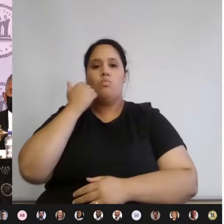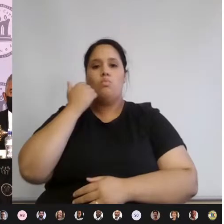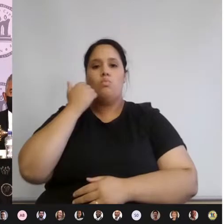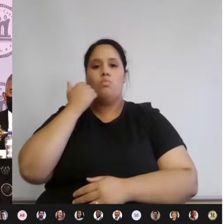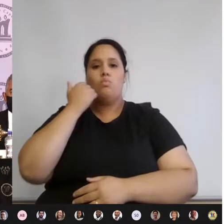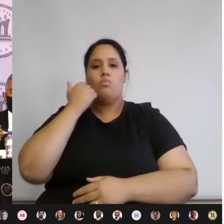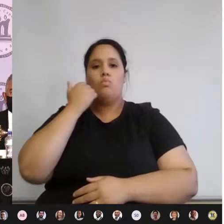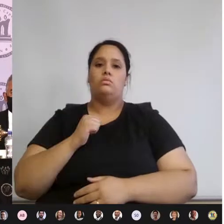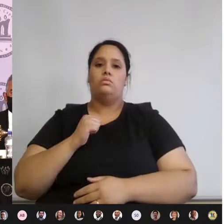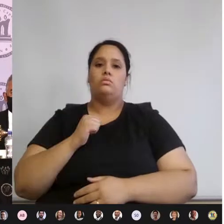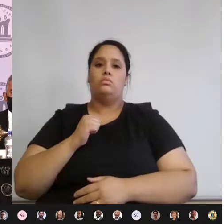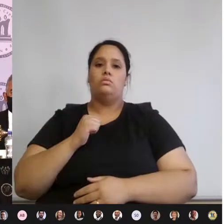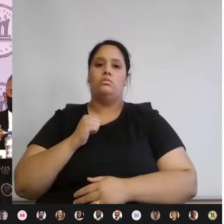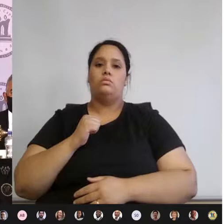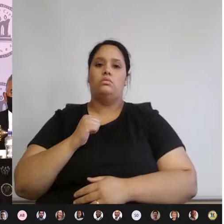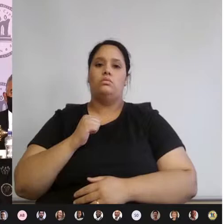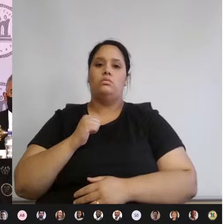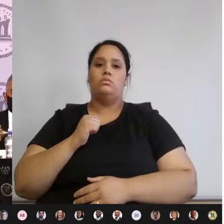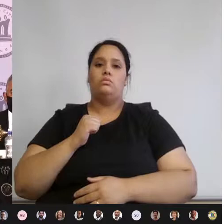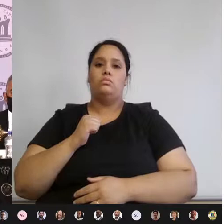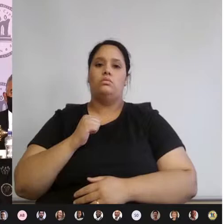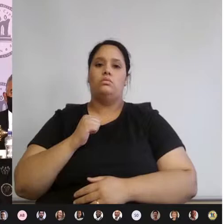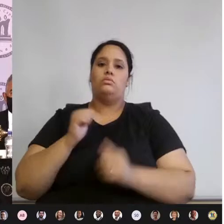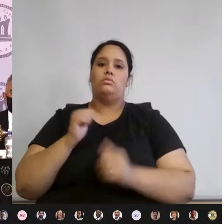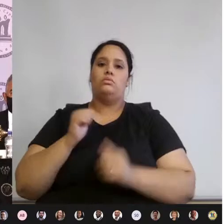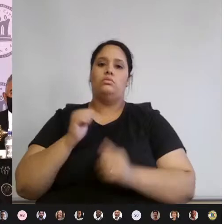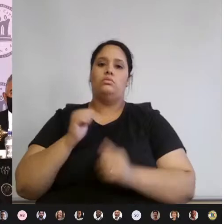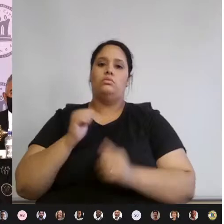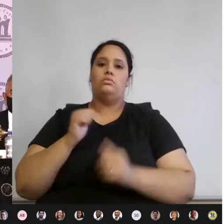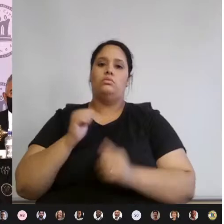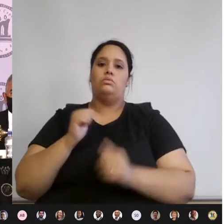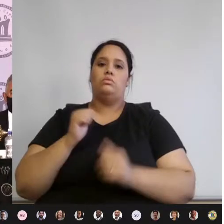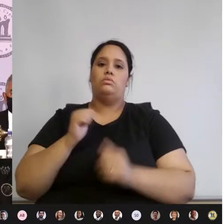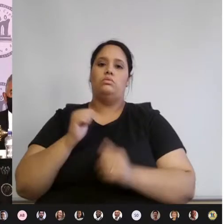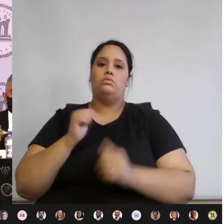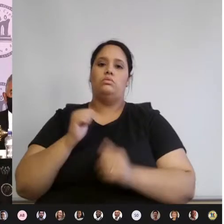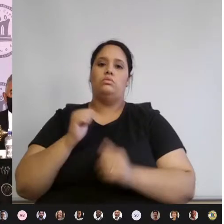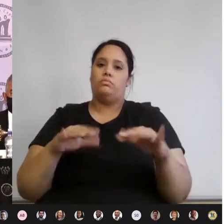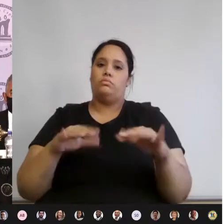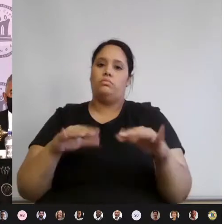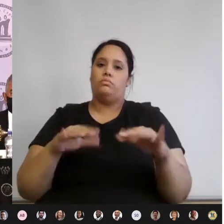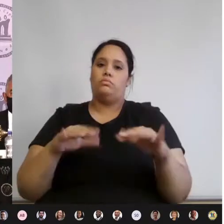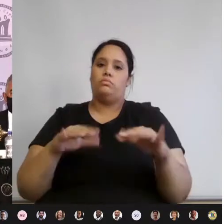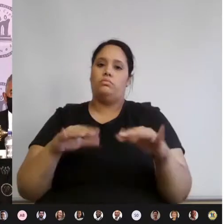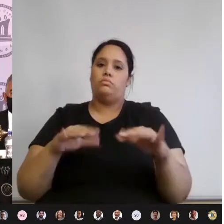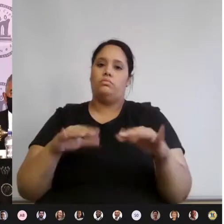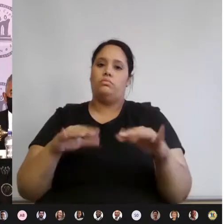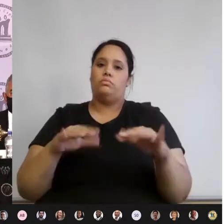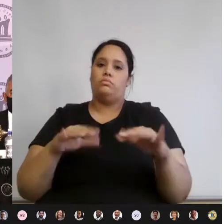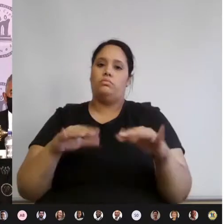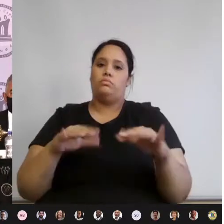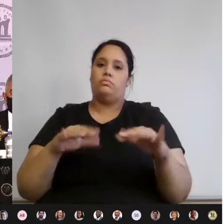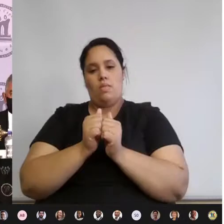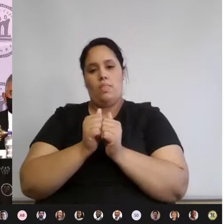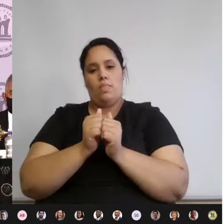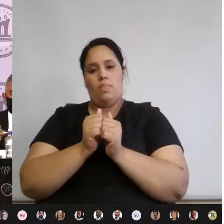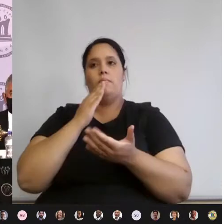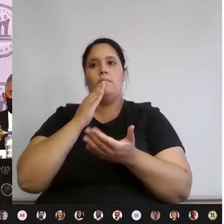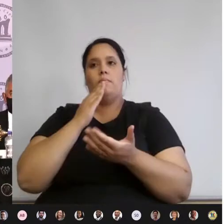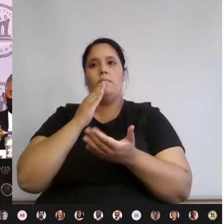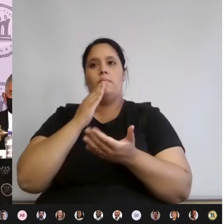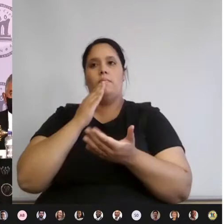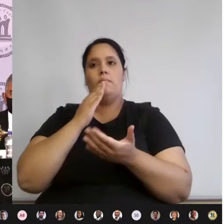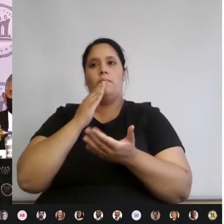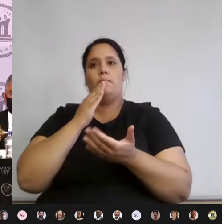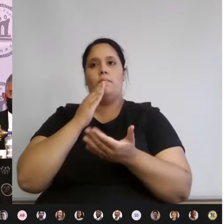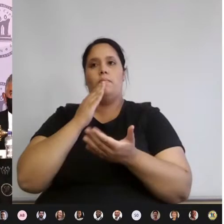colleague, Papir, thank you very much for being a partner to make this a reality and